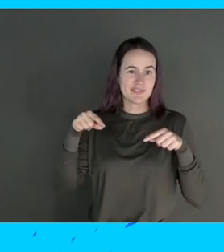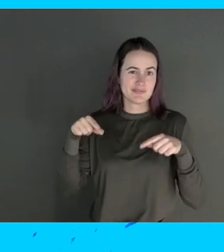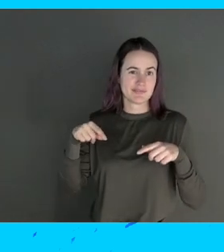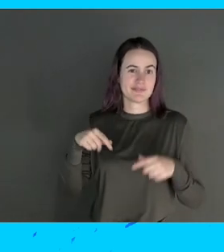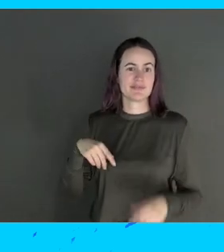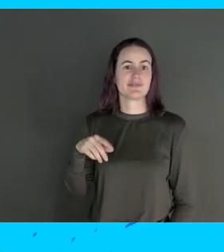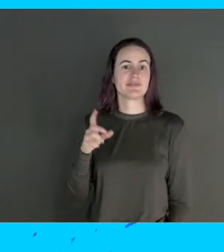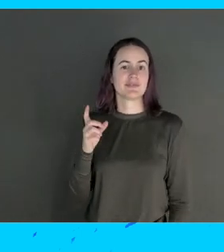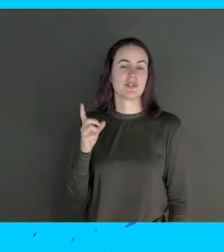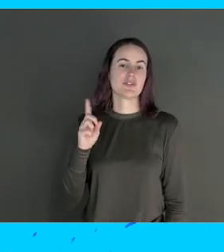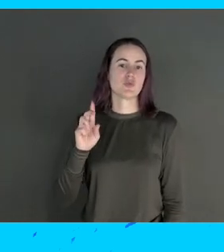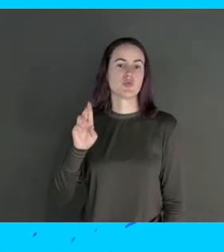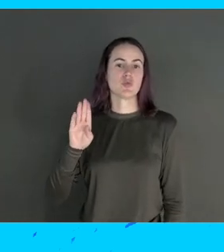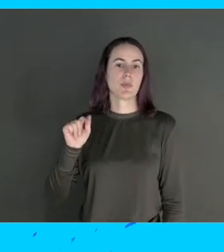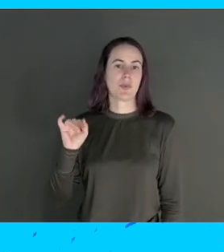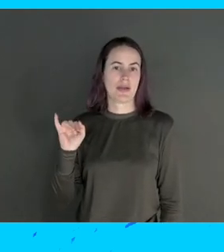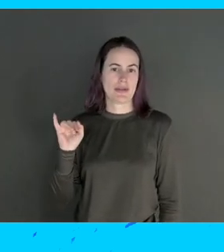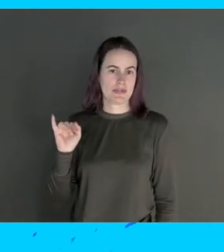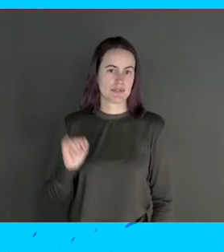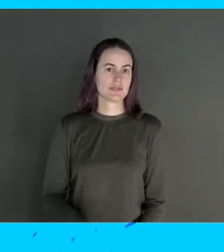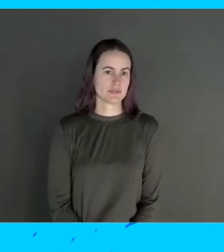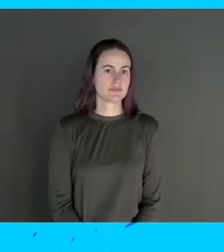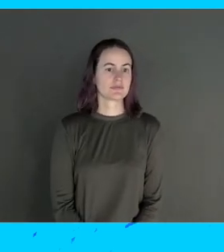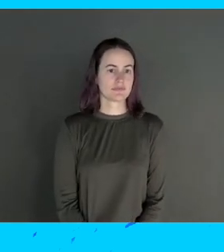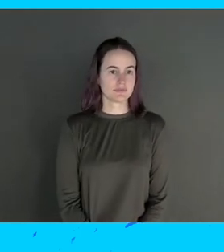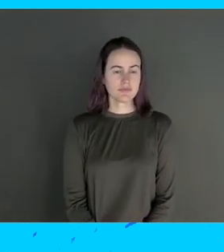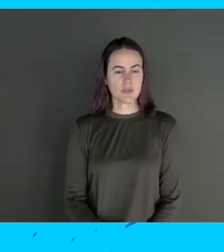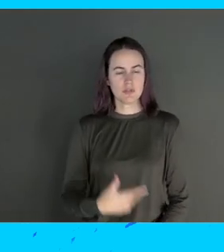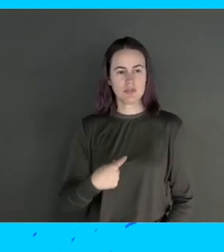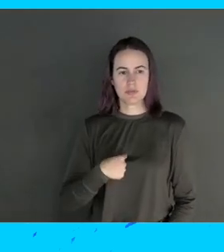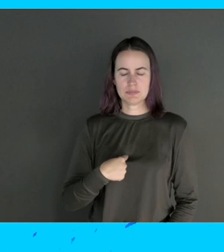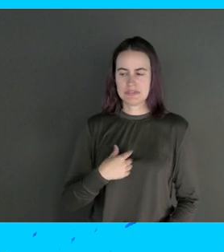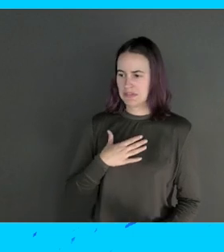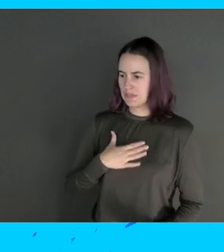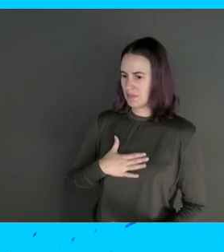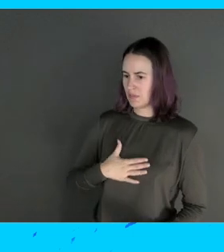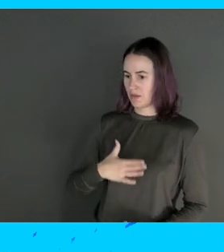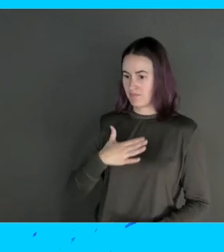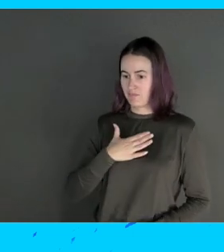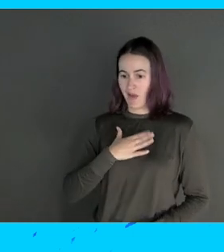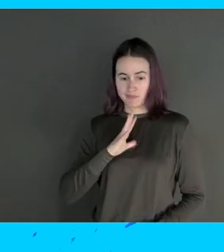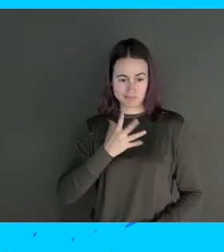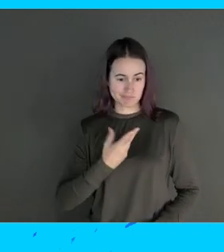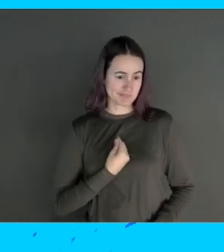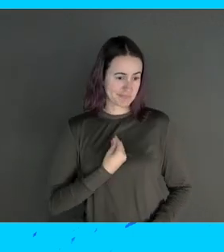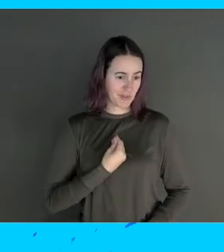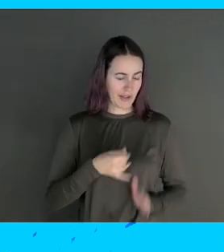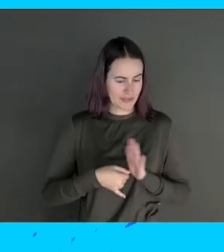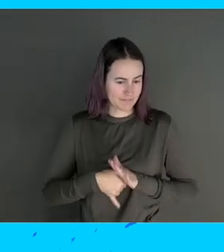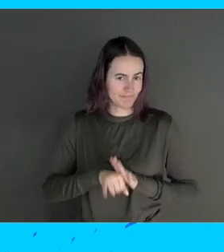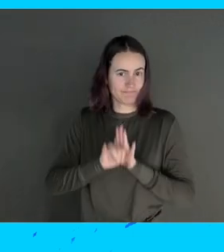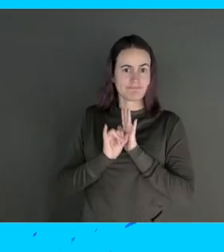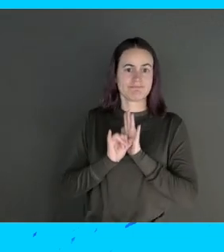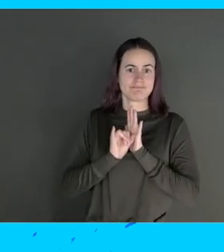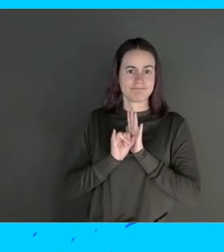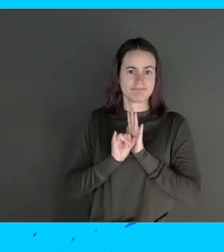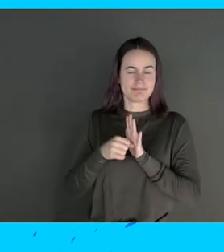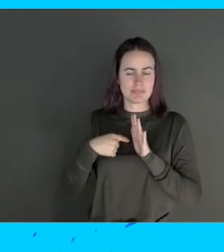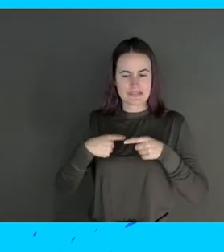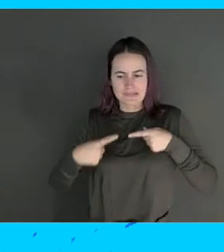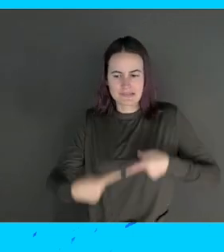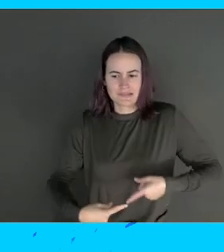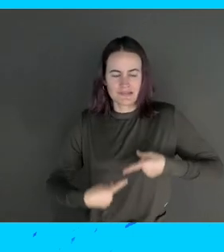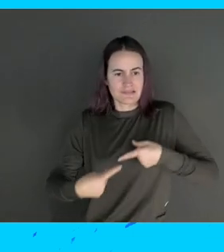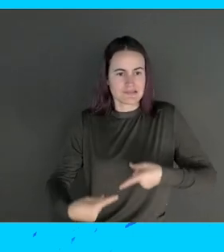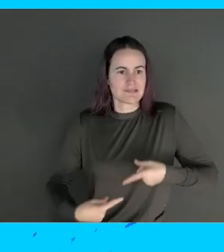whatsoever. And as such, I struggled with accepting my own transgender identity and accepting it, influenced by